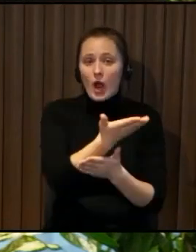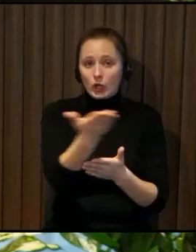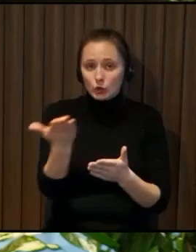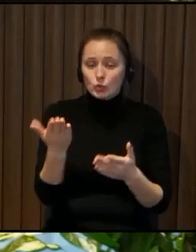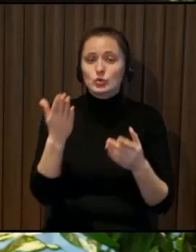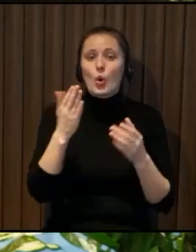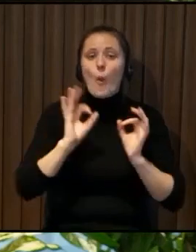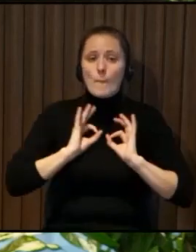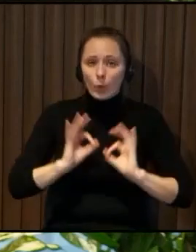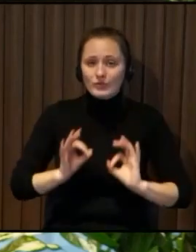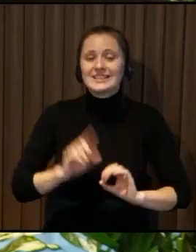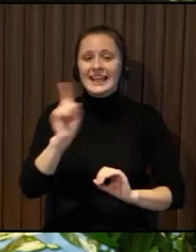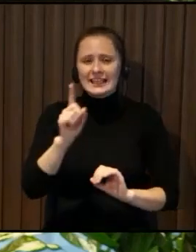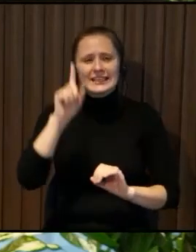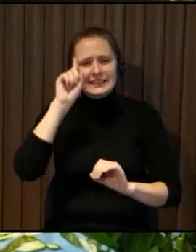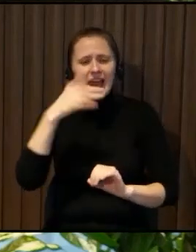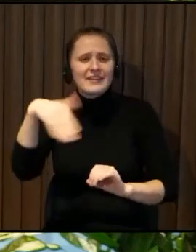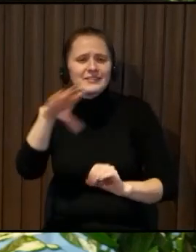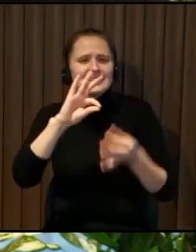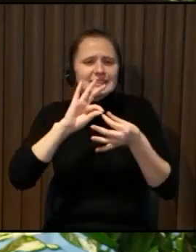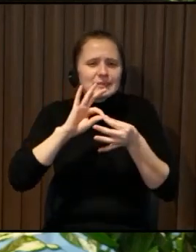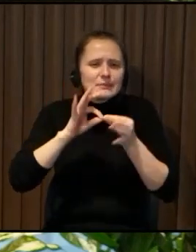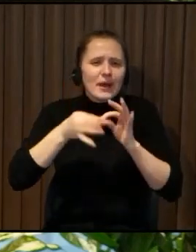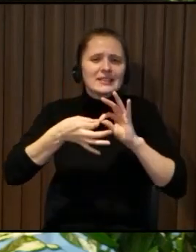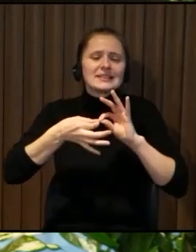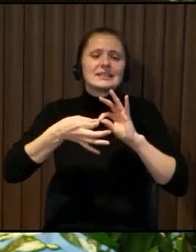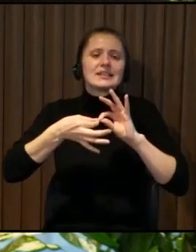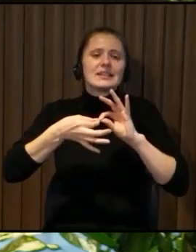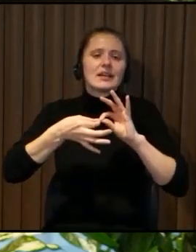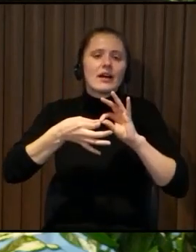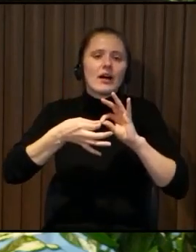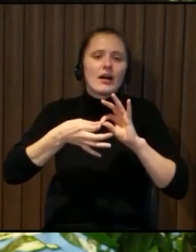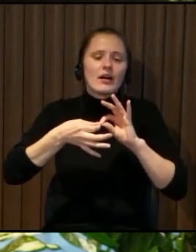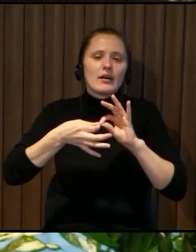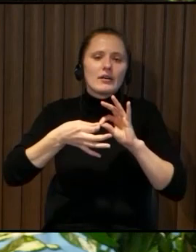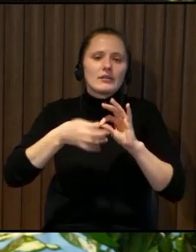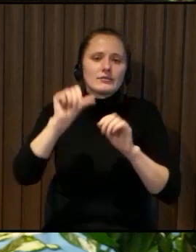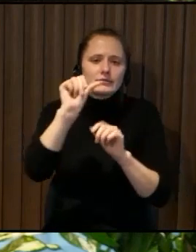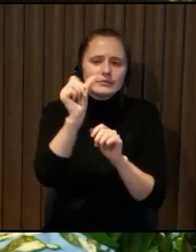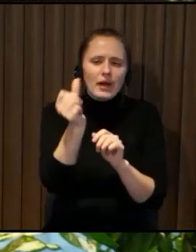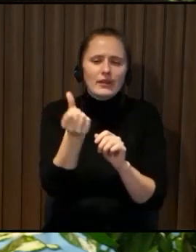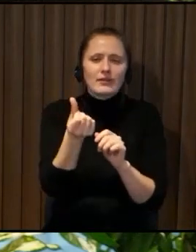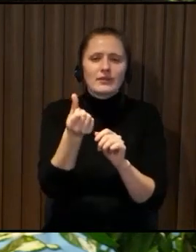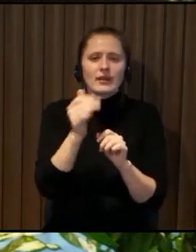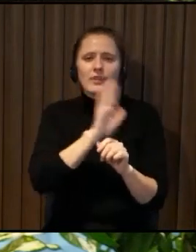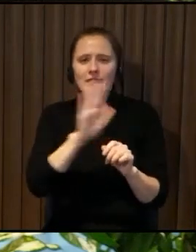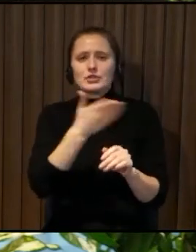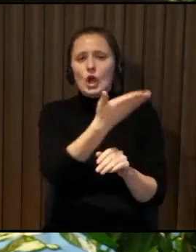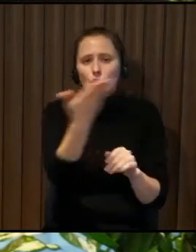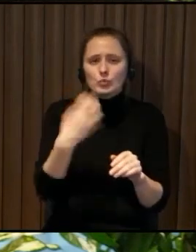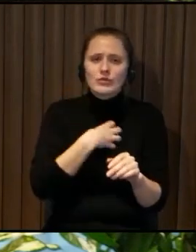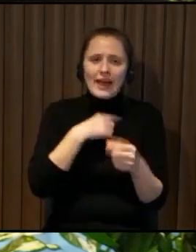So, in your job, do you know all these tricks to be able to